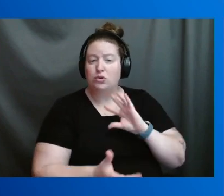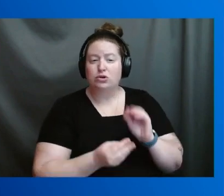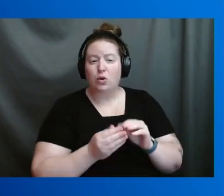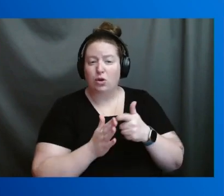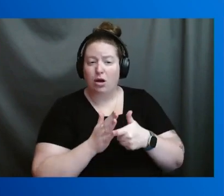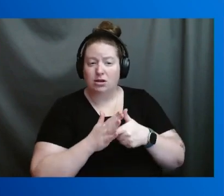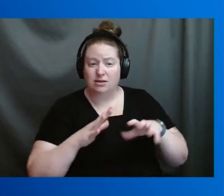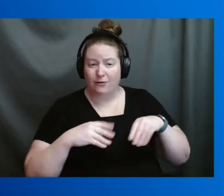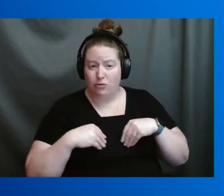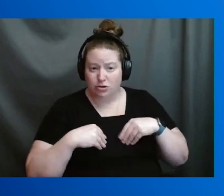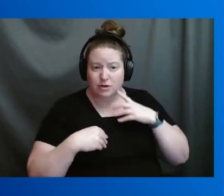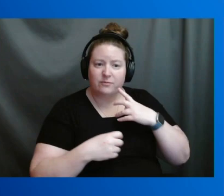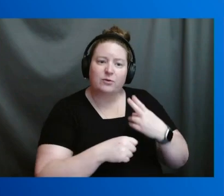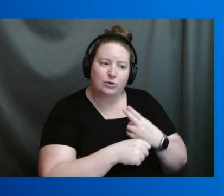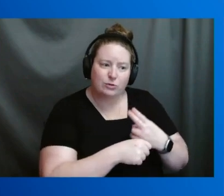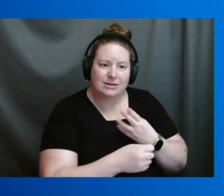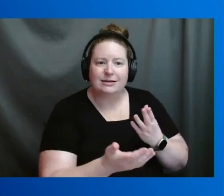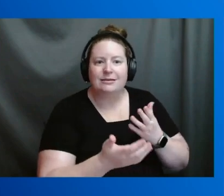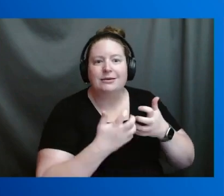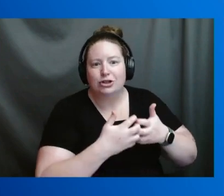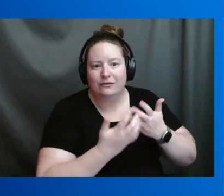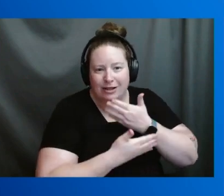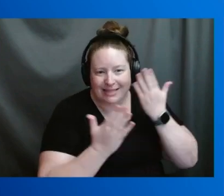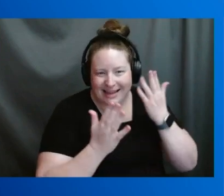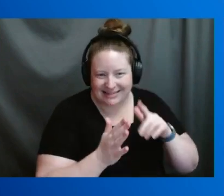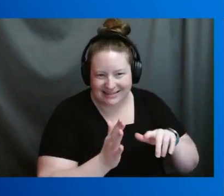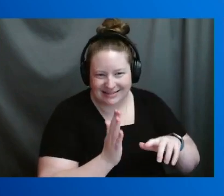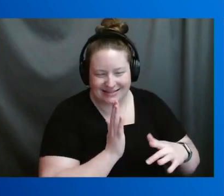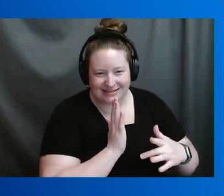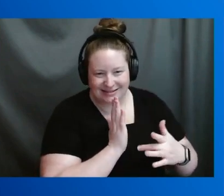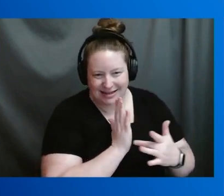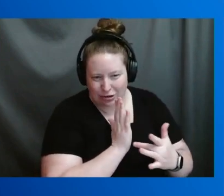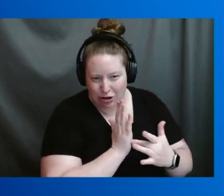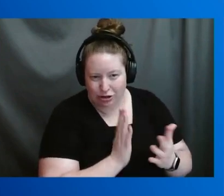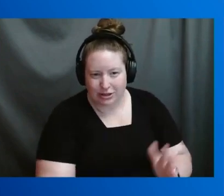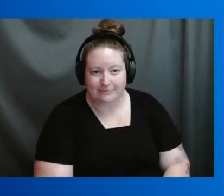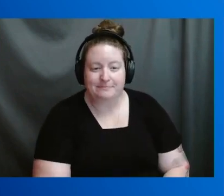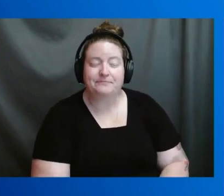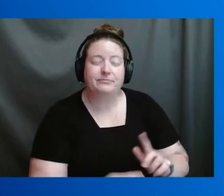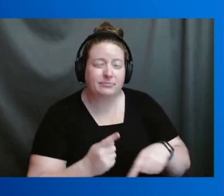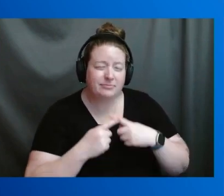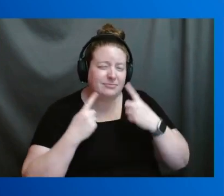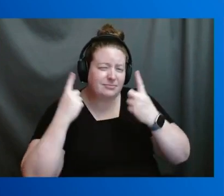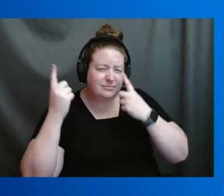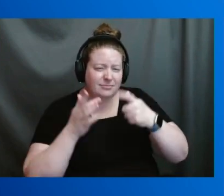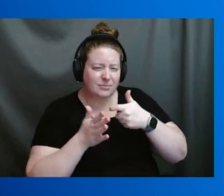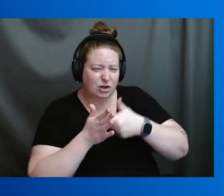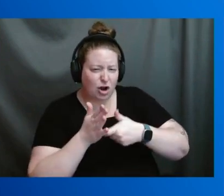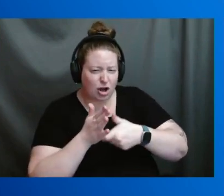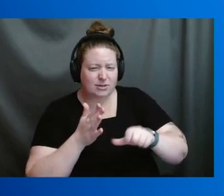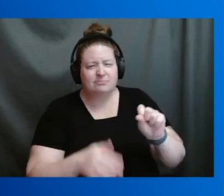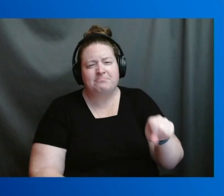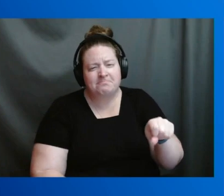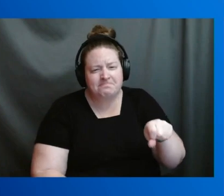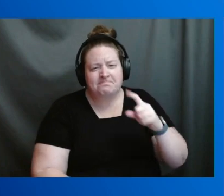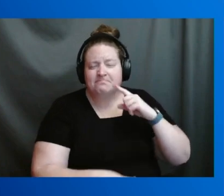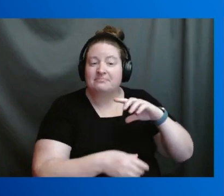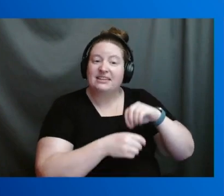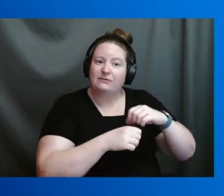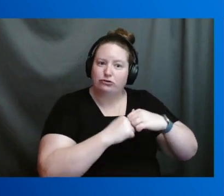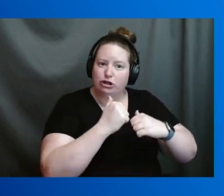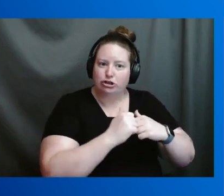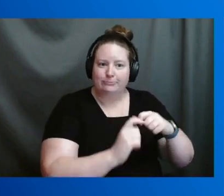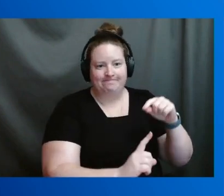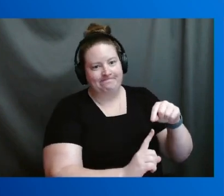using something like serverless technology. So net-net, when you think about cost, yes, there are aspects of infrastructure. More often than